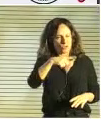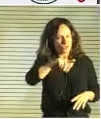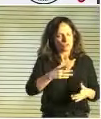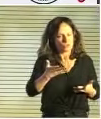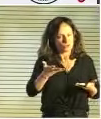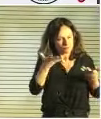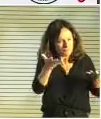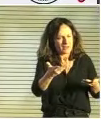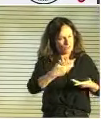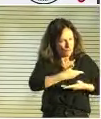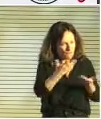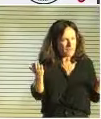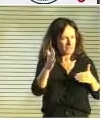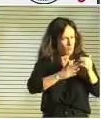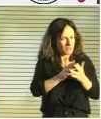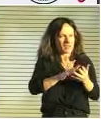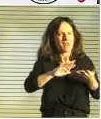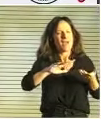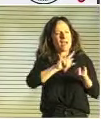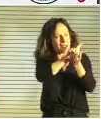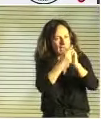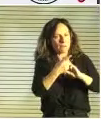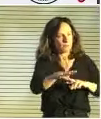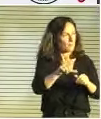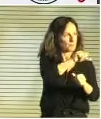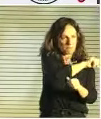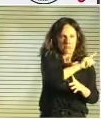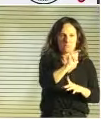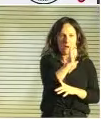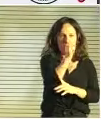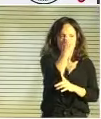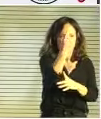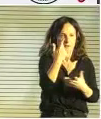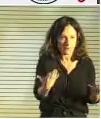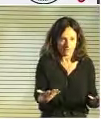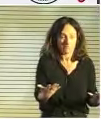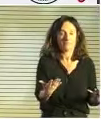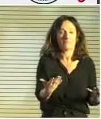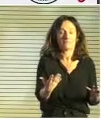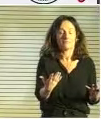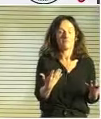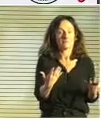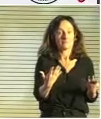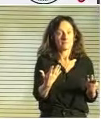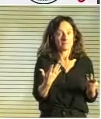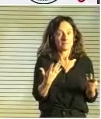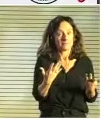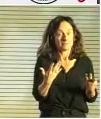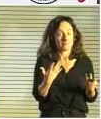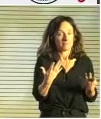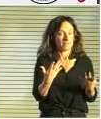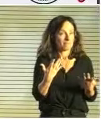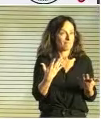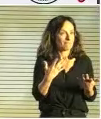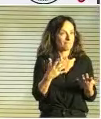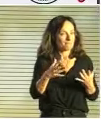in the past. And because they have achieved these things in the past, they are ready to do the next